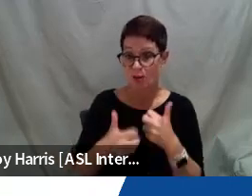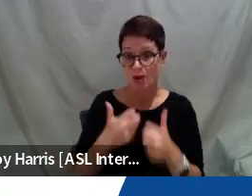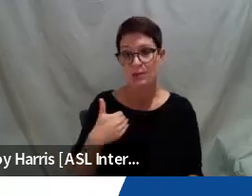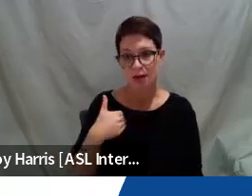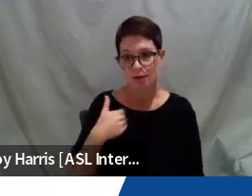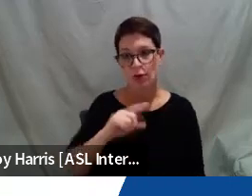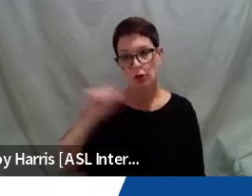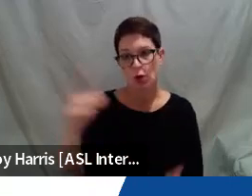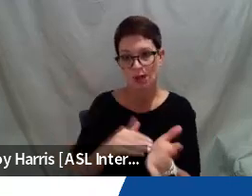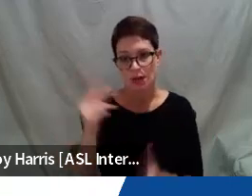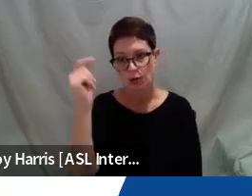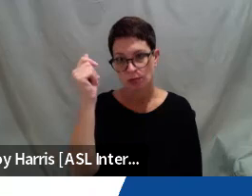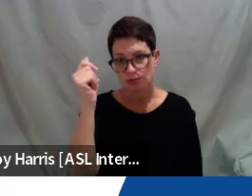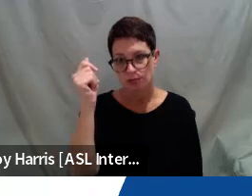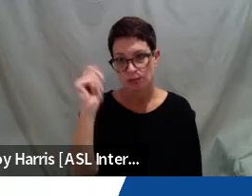problems.